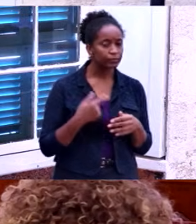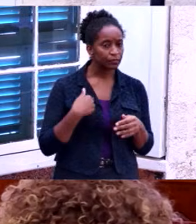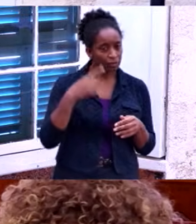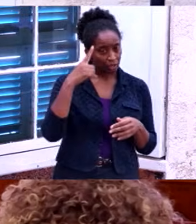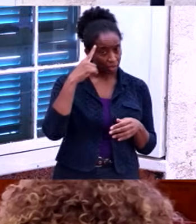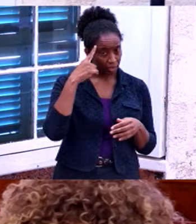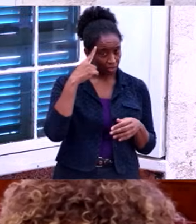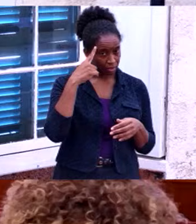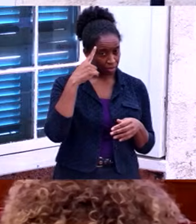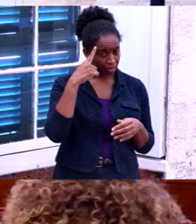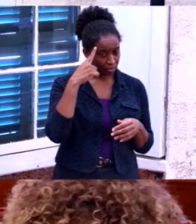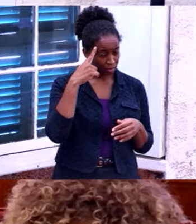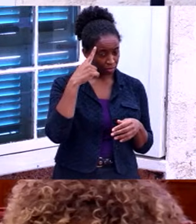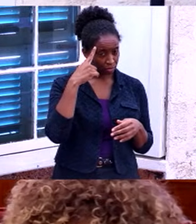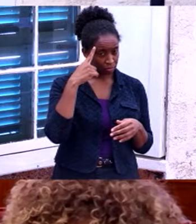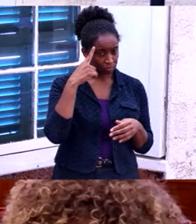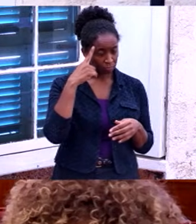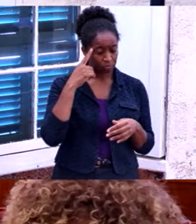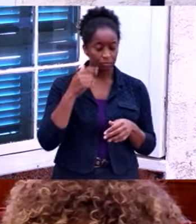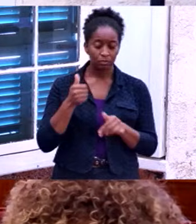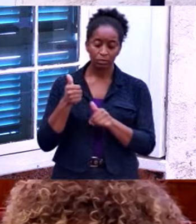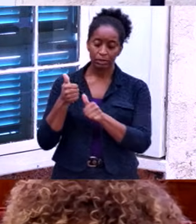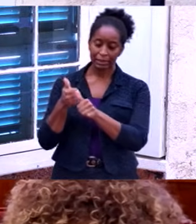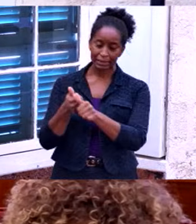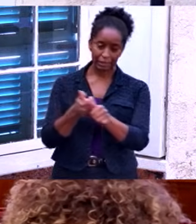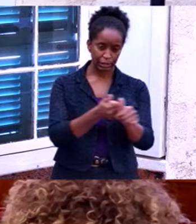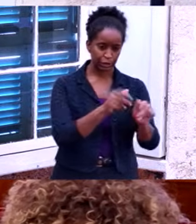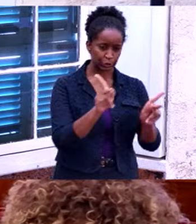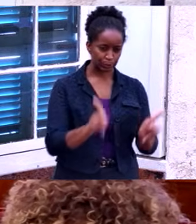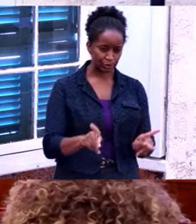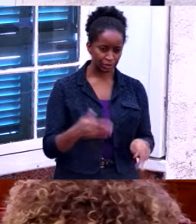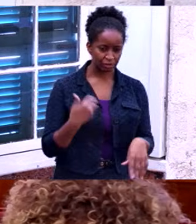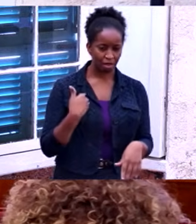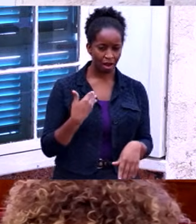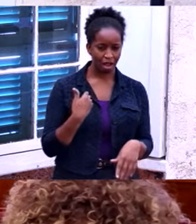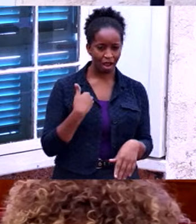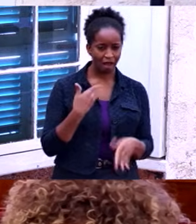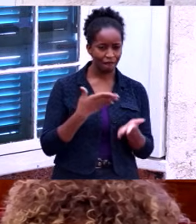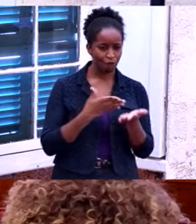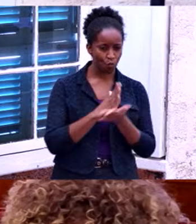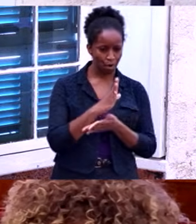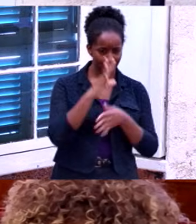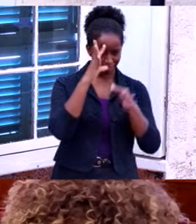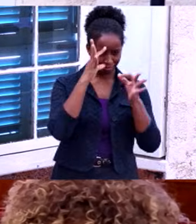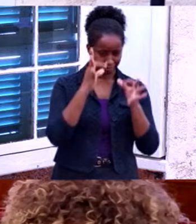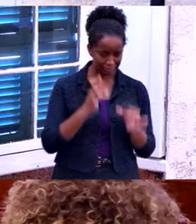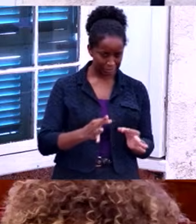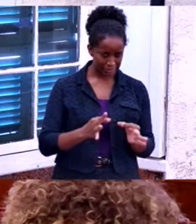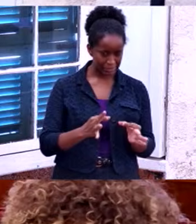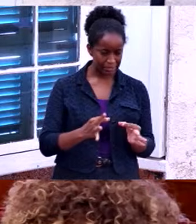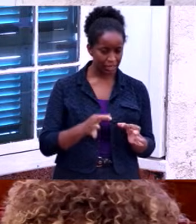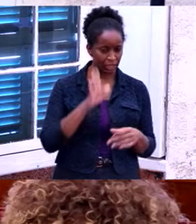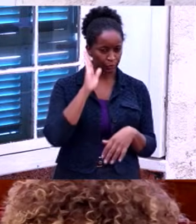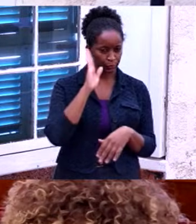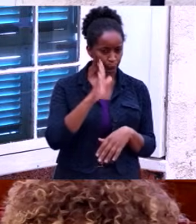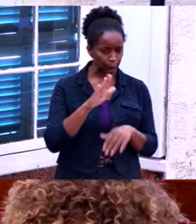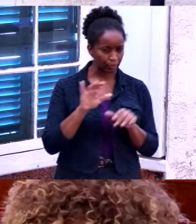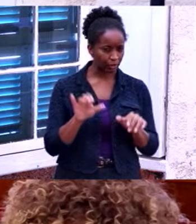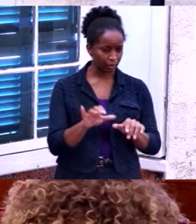follow whichever pathway she wishes to take. Mr. President, I could not help but